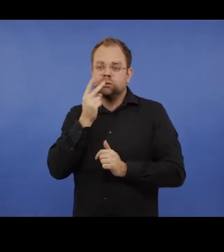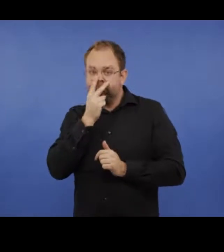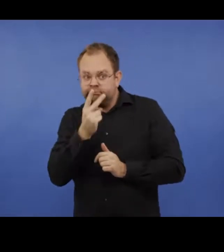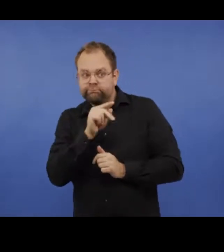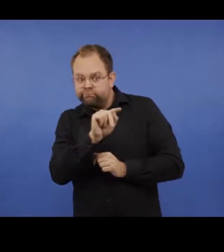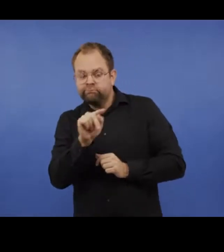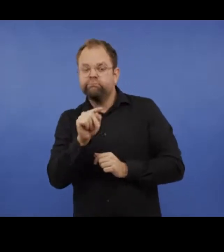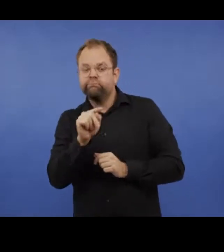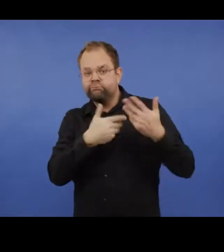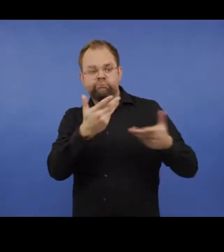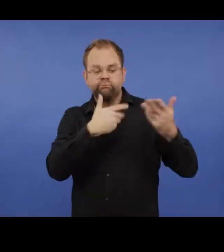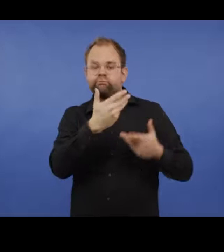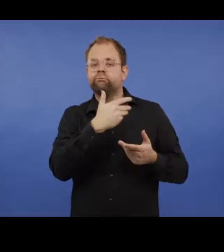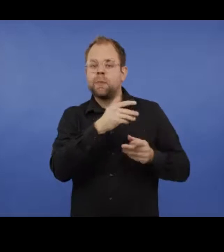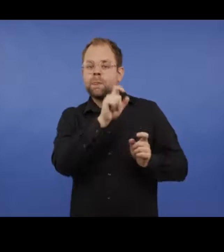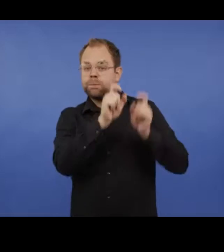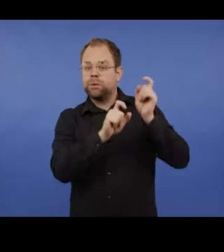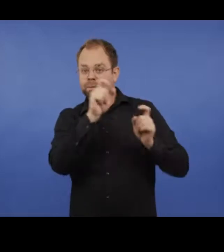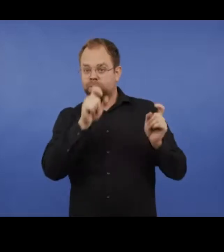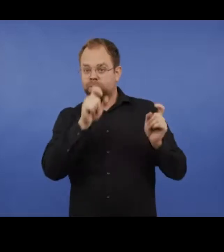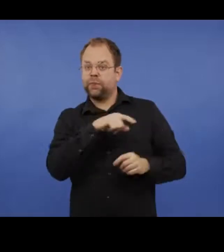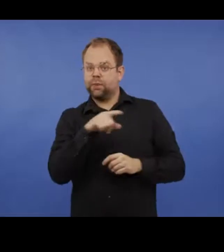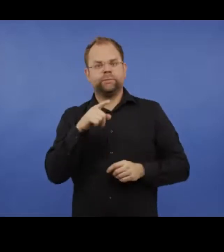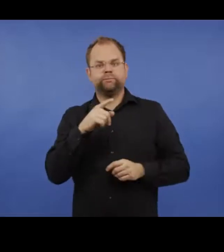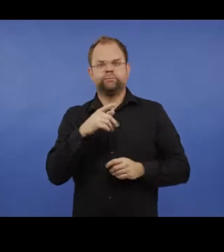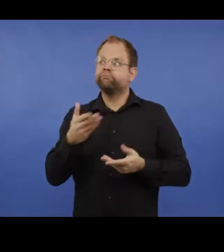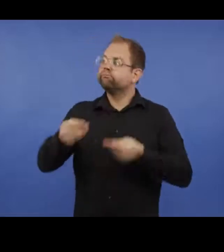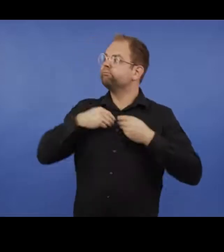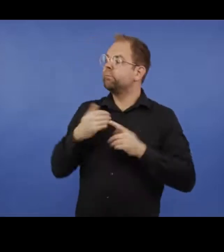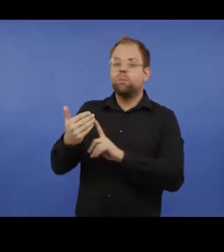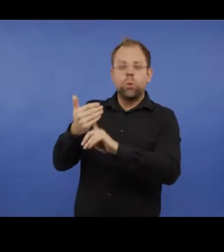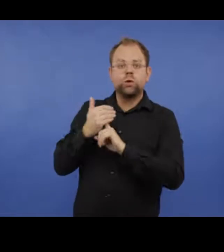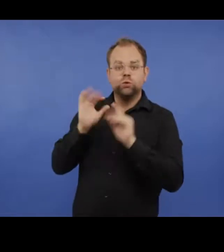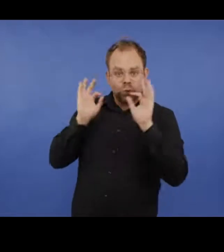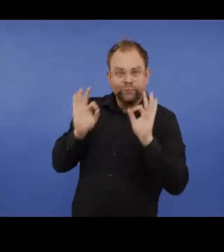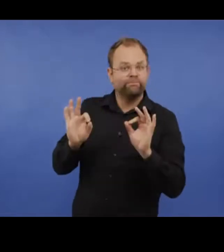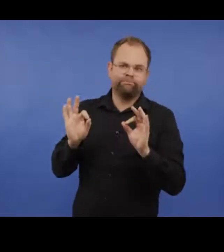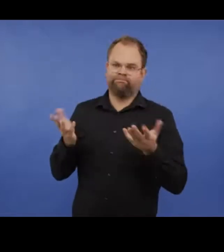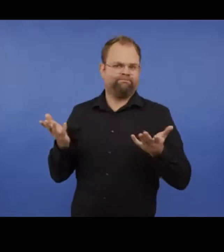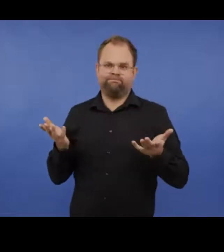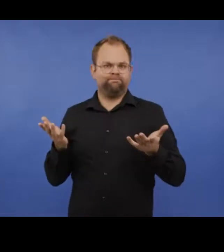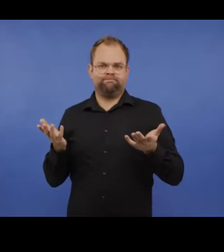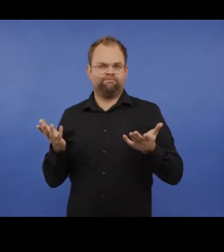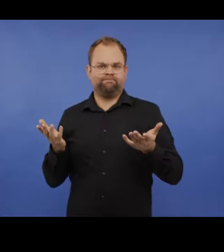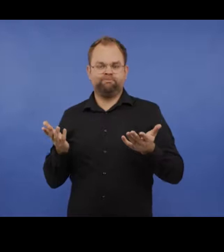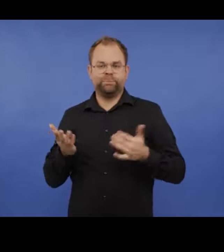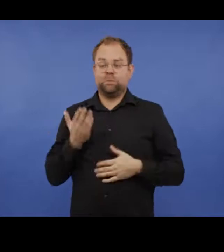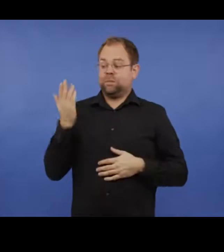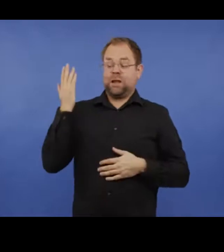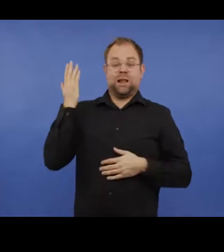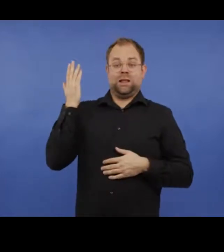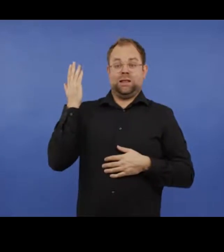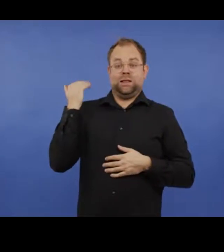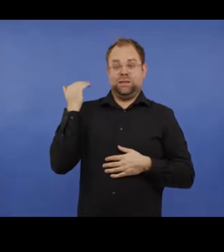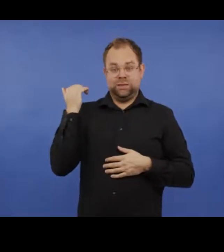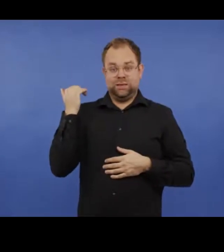bombs didn't take people with disabilities into consideration. For example, deaf people, they couldn't hear the